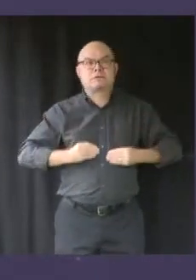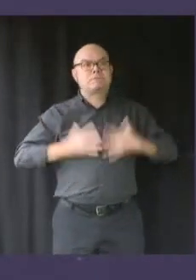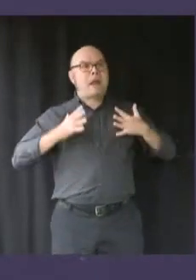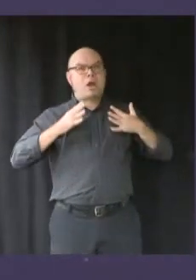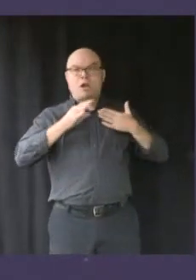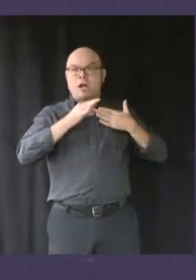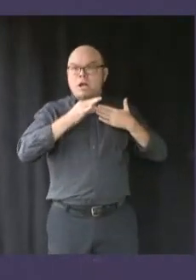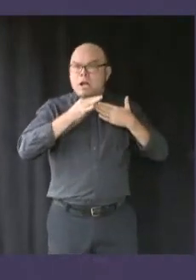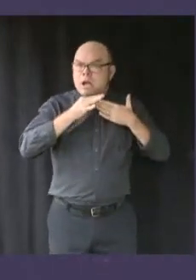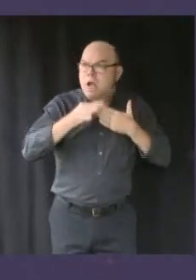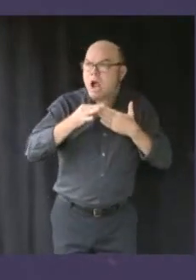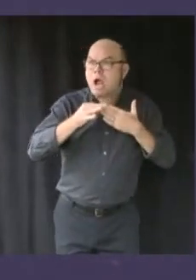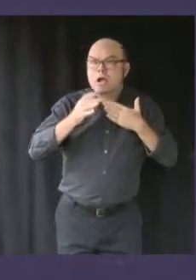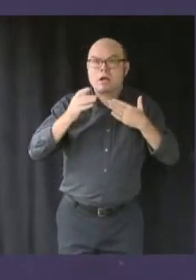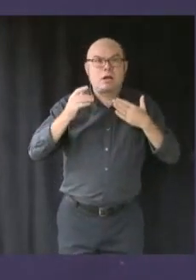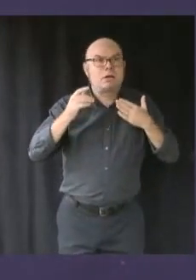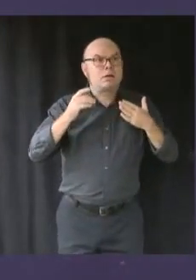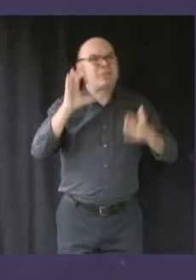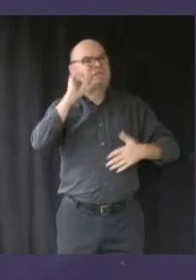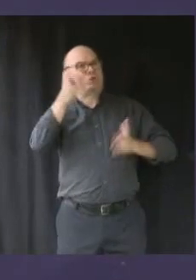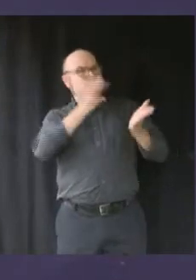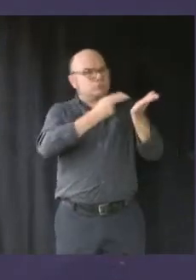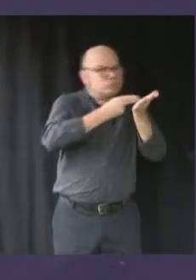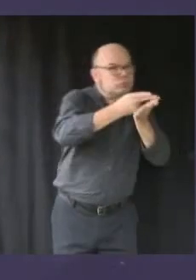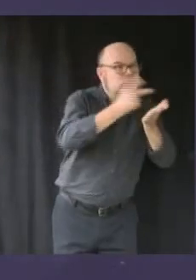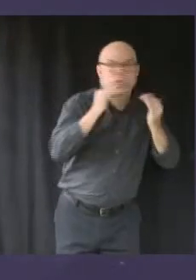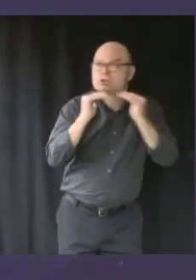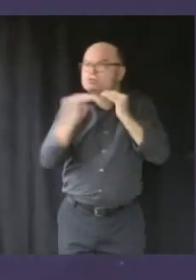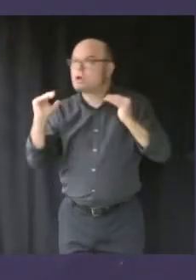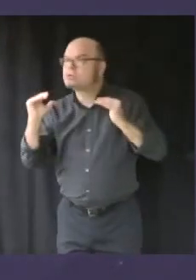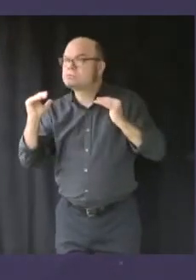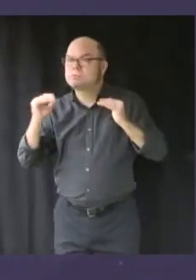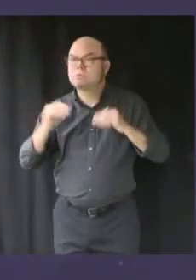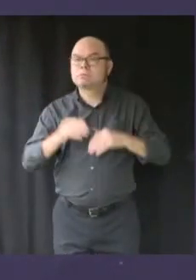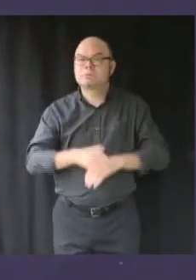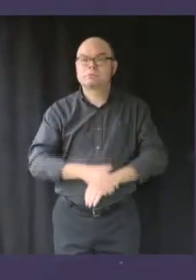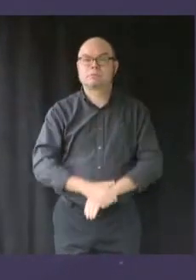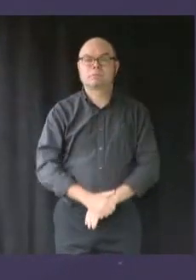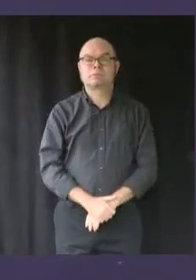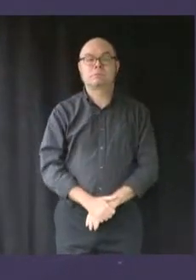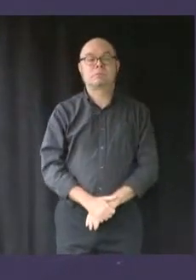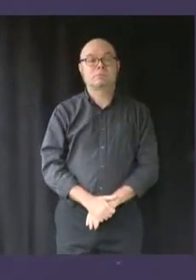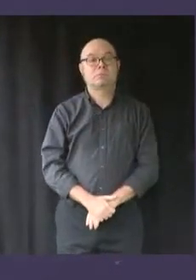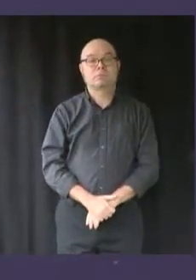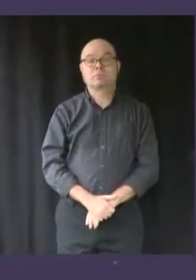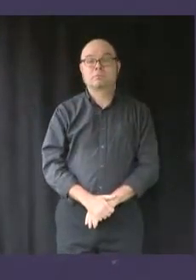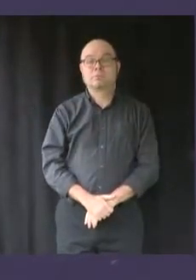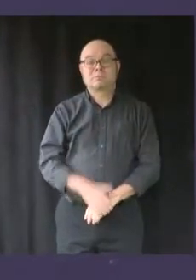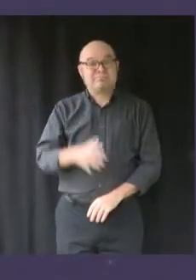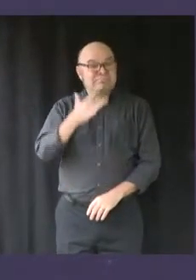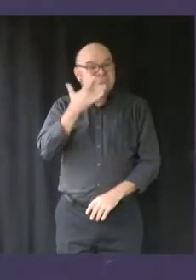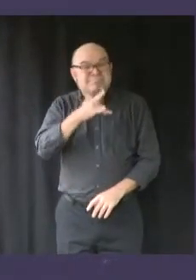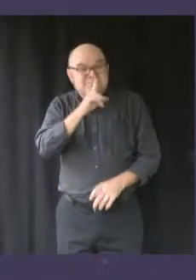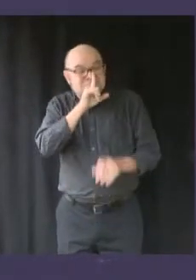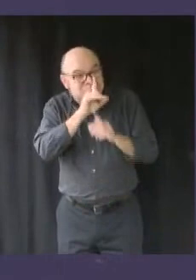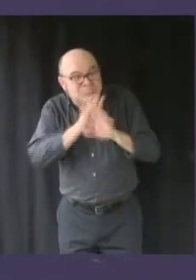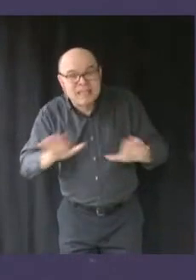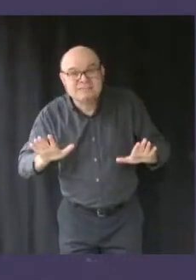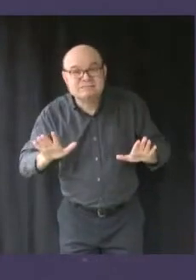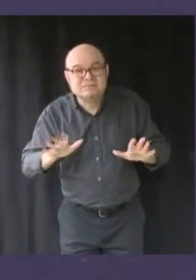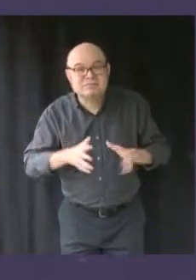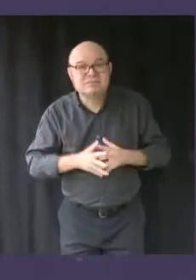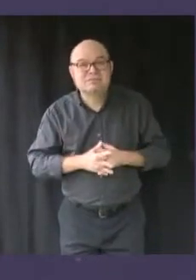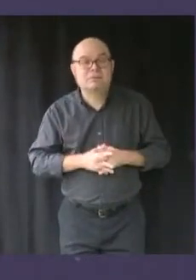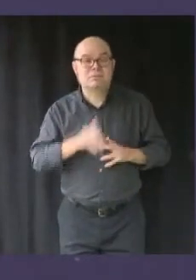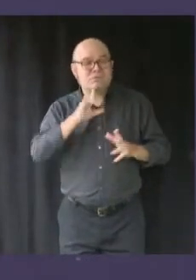truth. Bless our going out and our coming in, for now and forevermore,